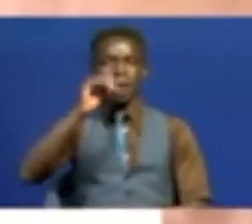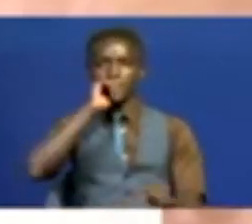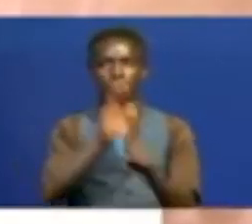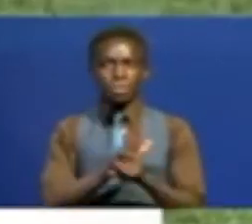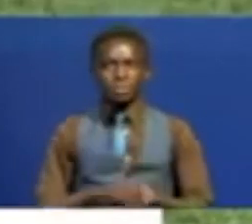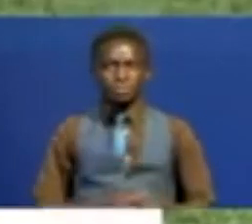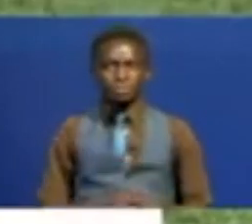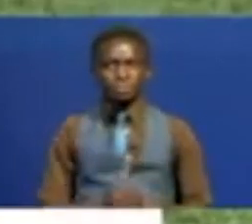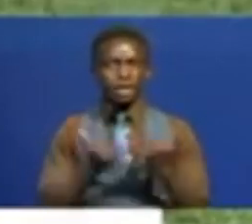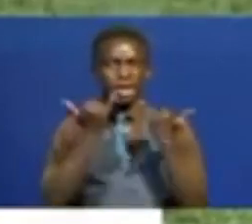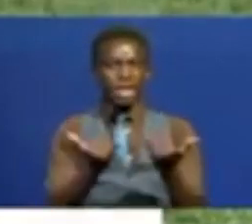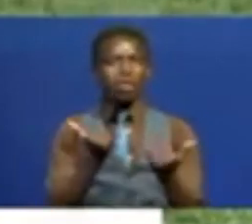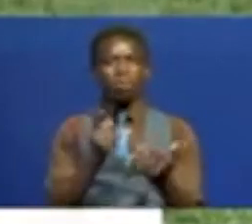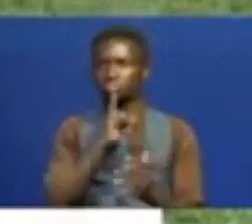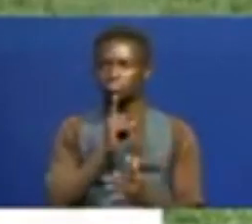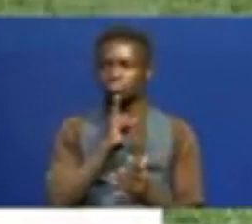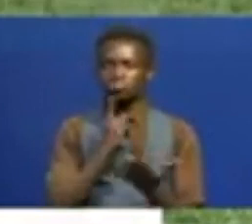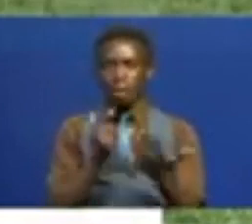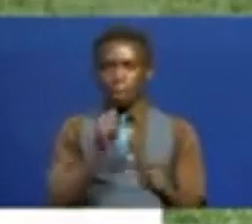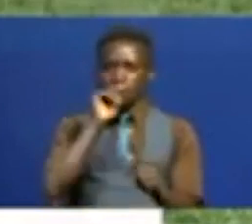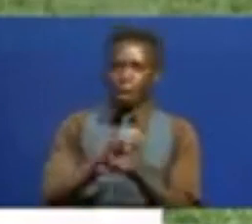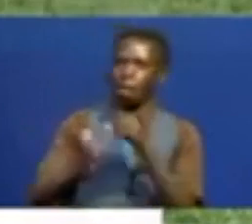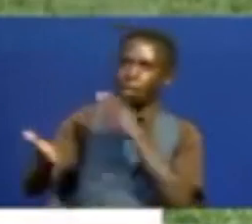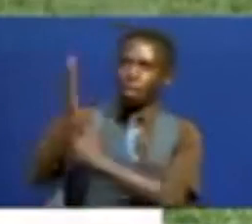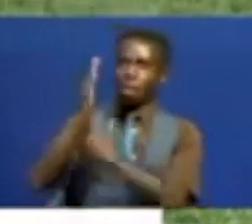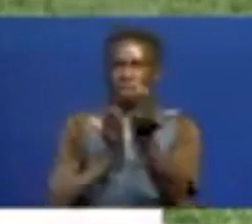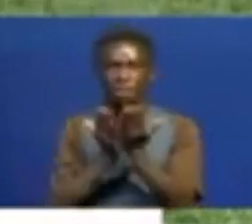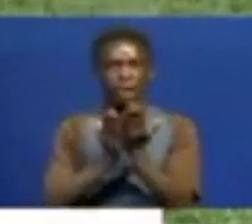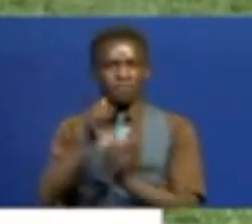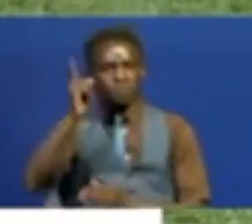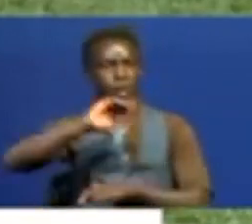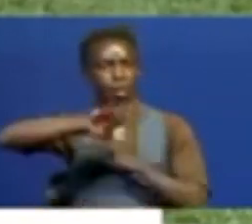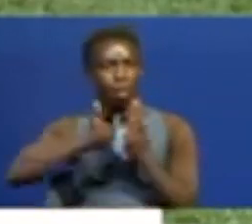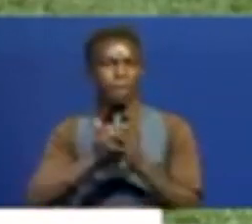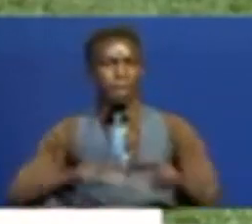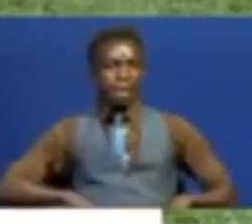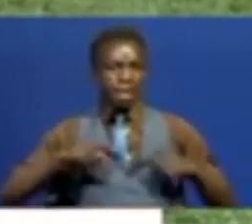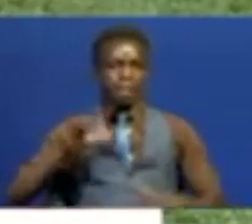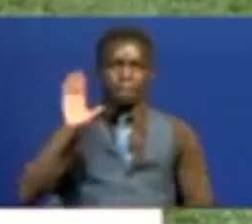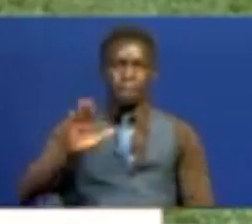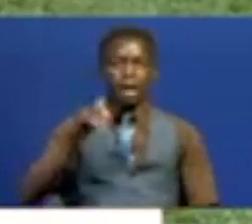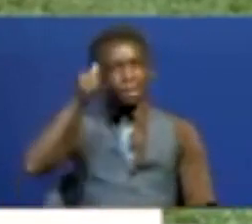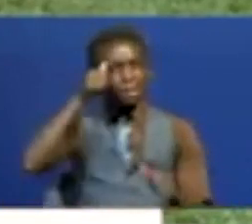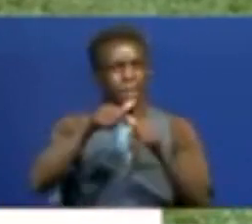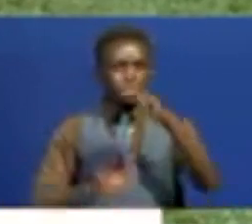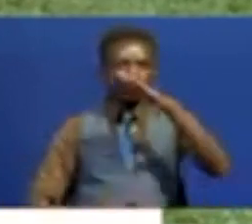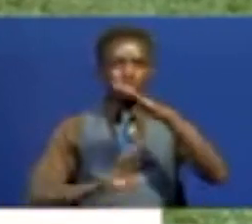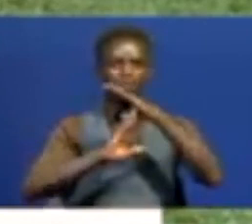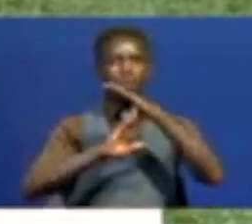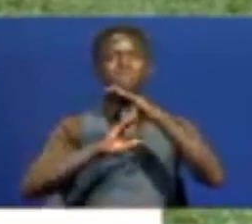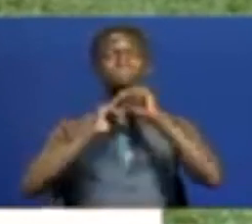before promised. To God, to serve him all his life. And if you remember, the moderator of the Church of